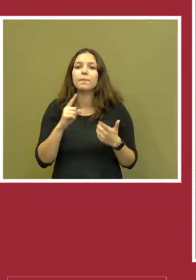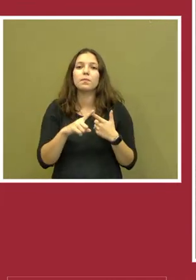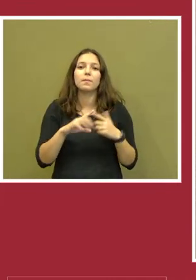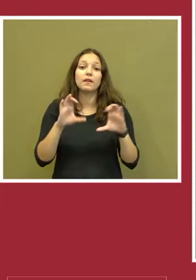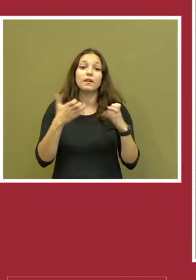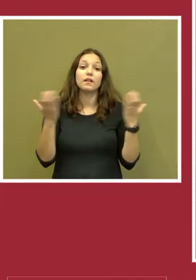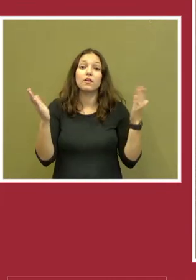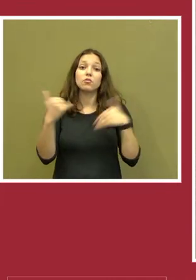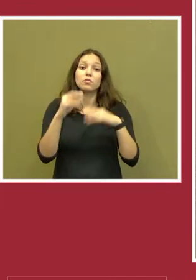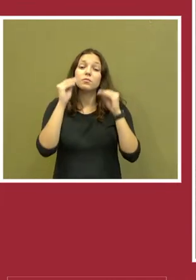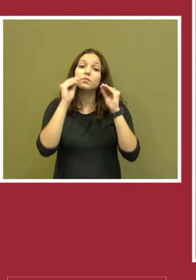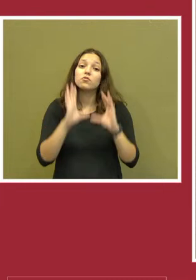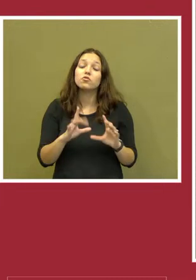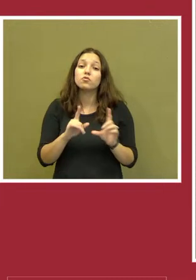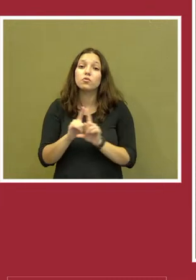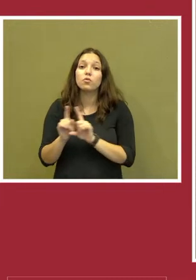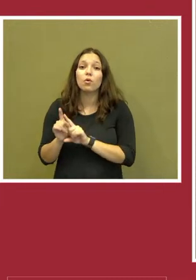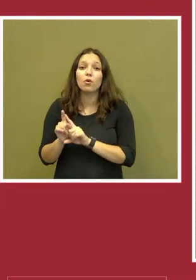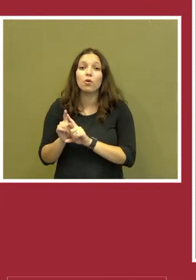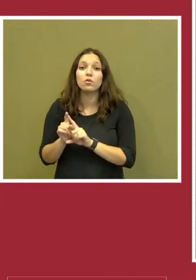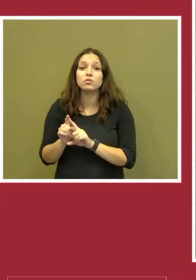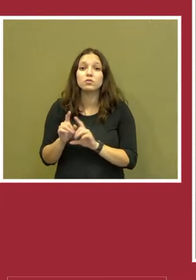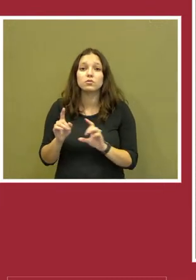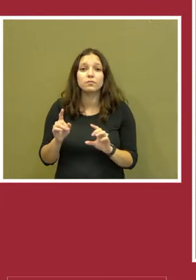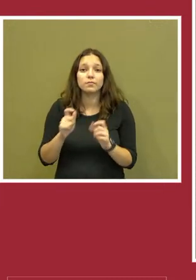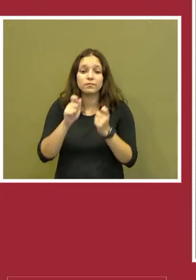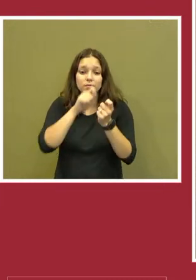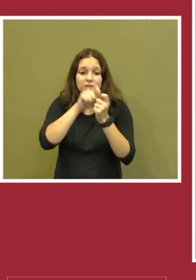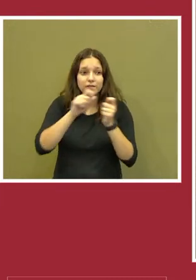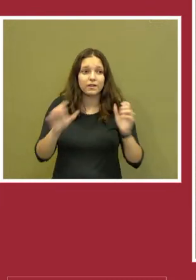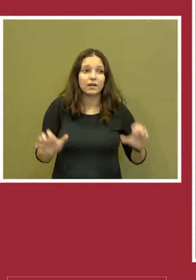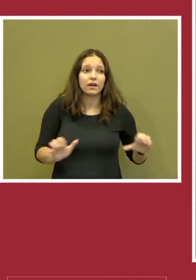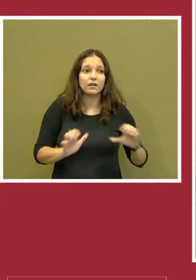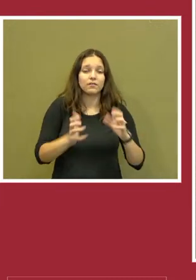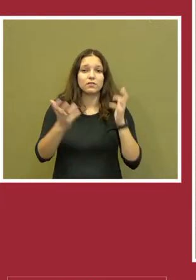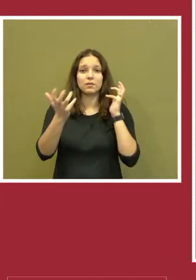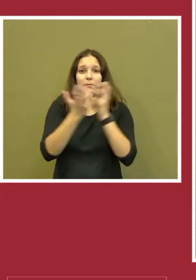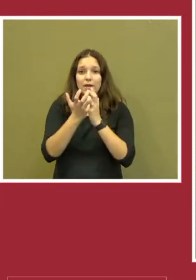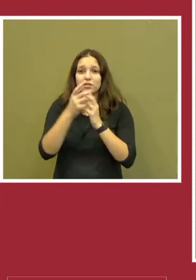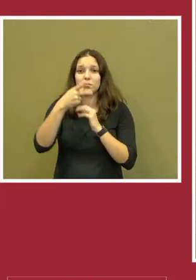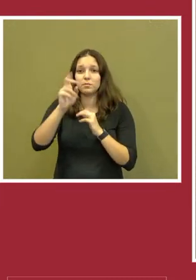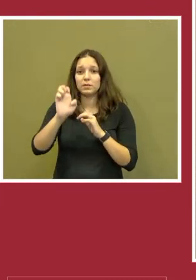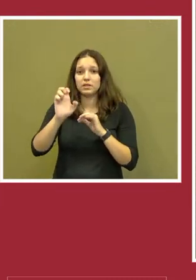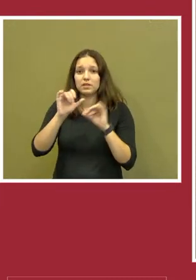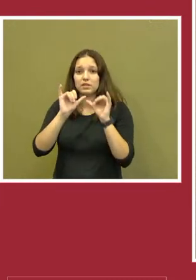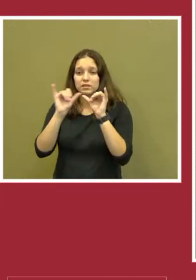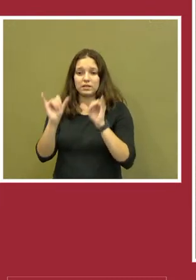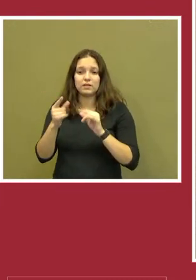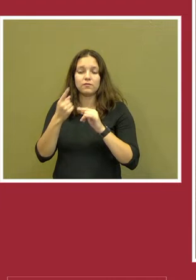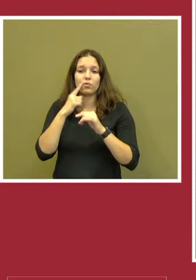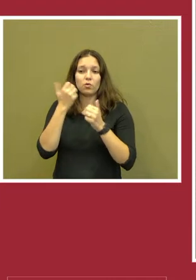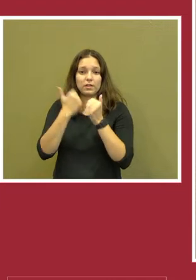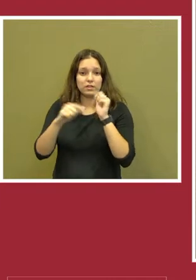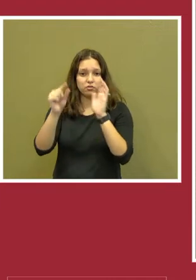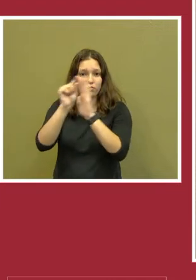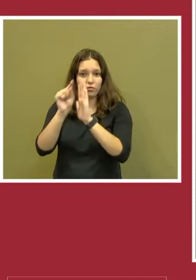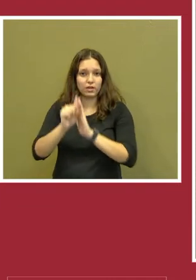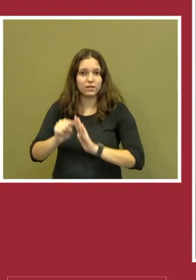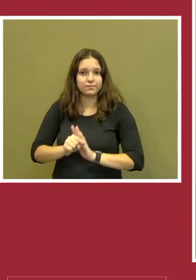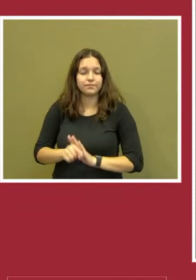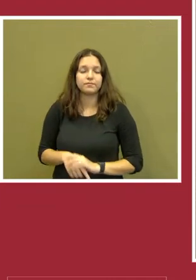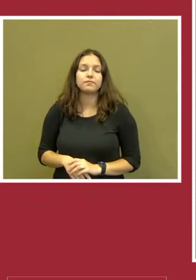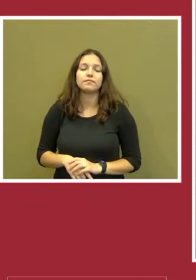teachers could also do certain activities that meet the PE standards that are grade level by grade level,